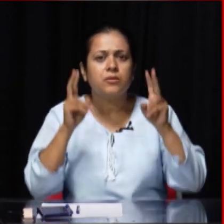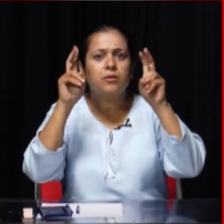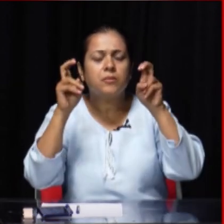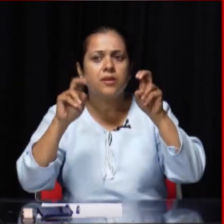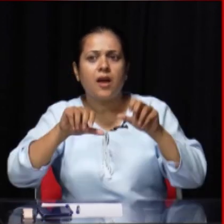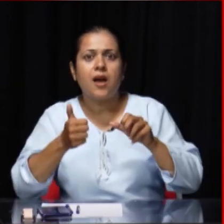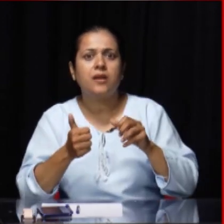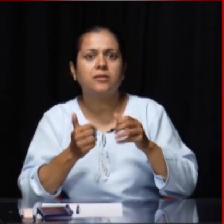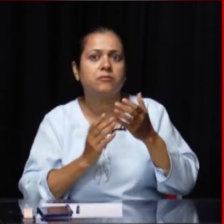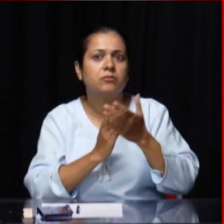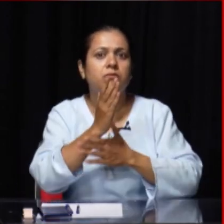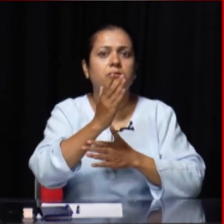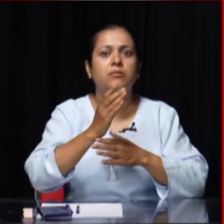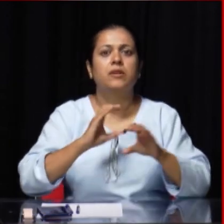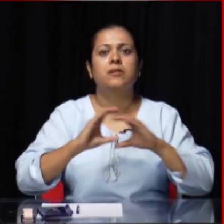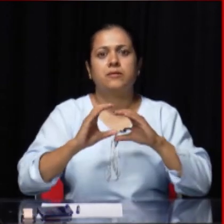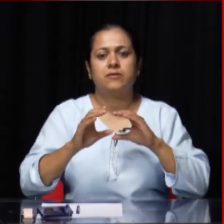communication,